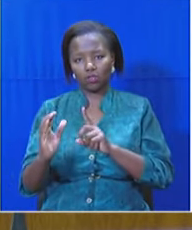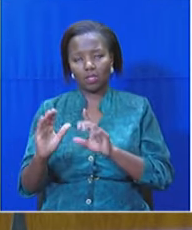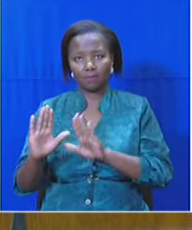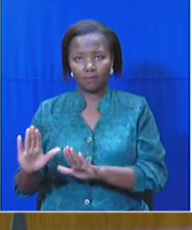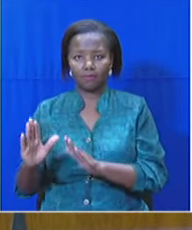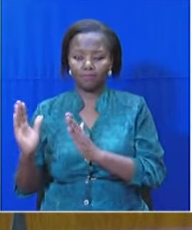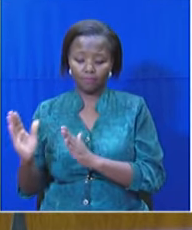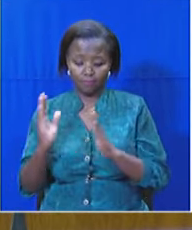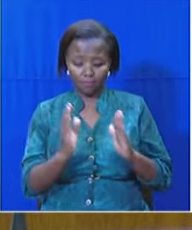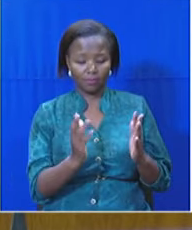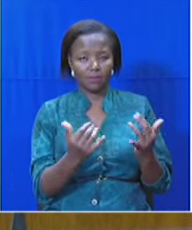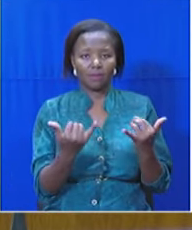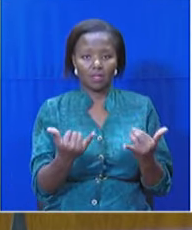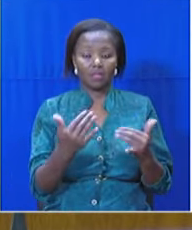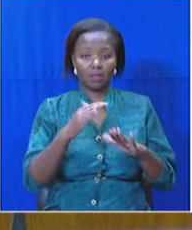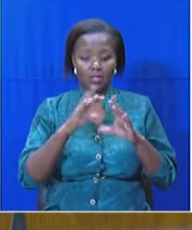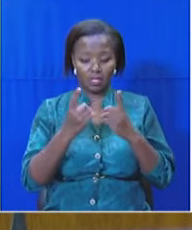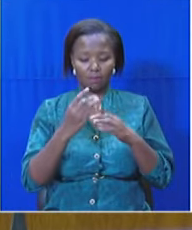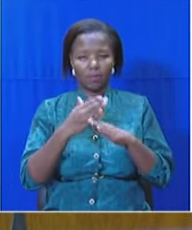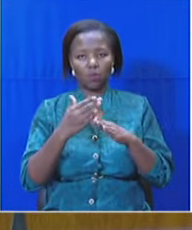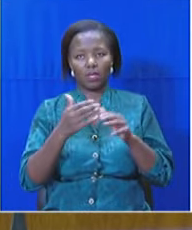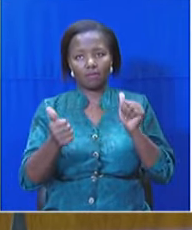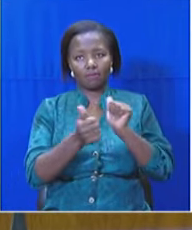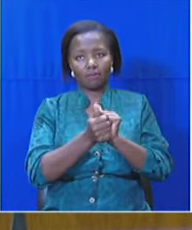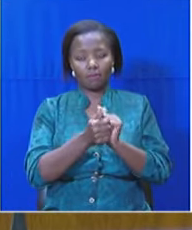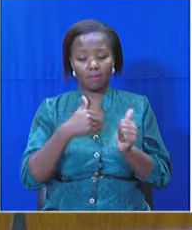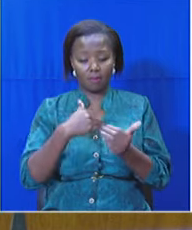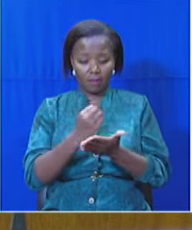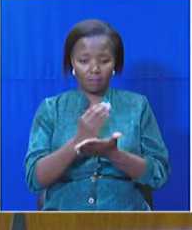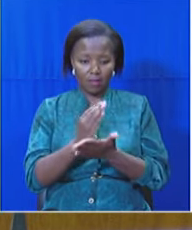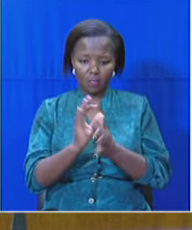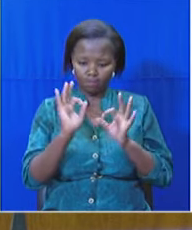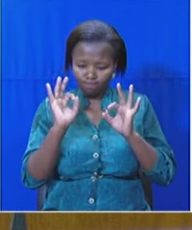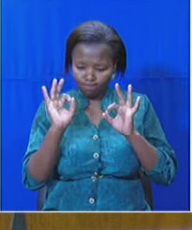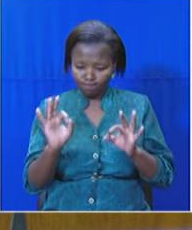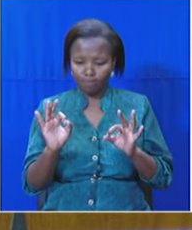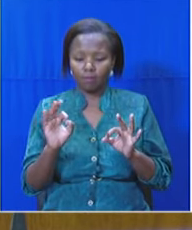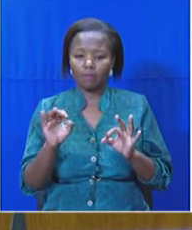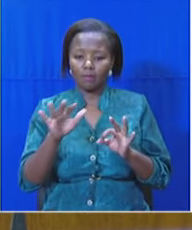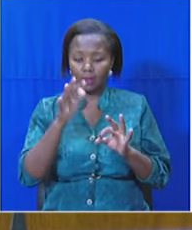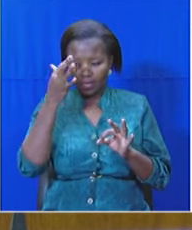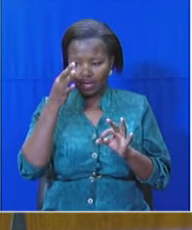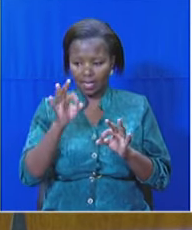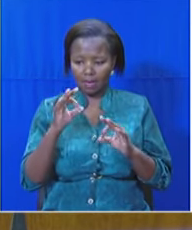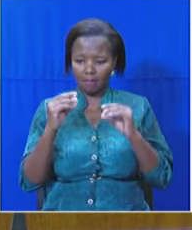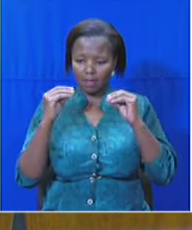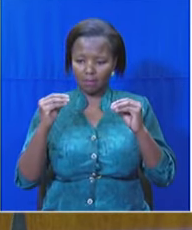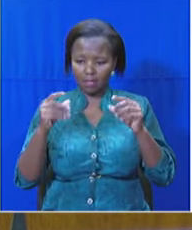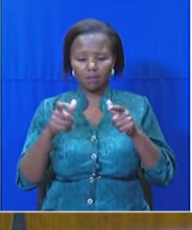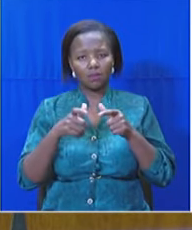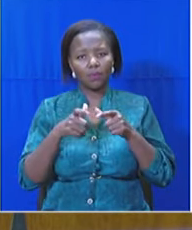the related department to ensure that we utilize fully the state market and 30% set aside as